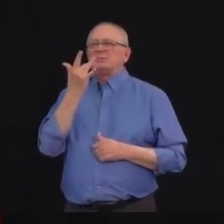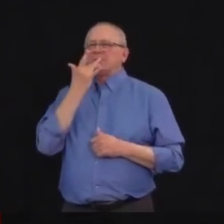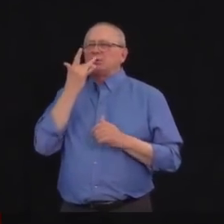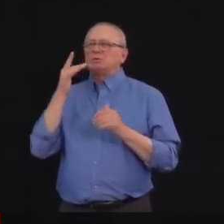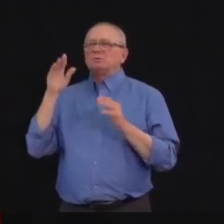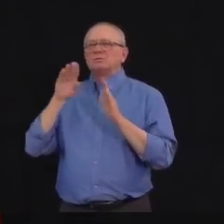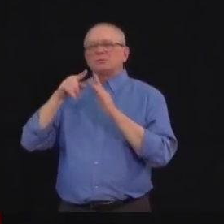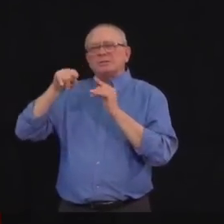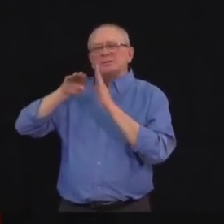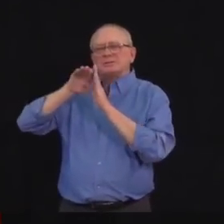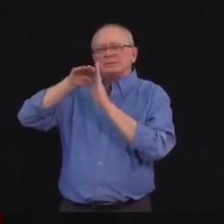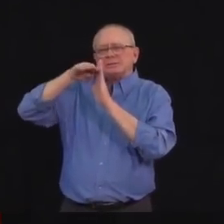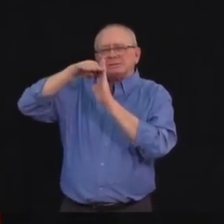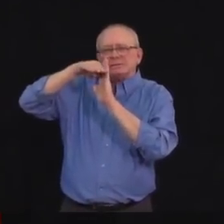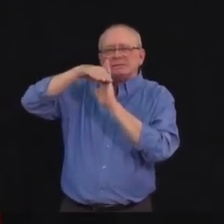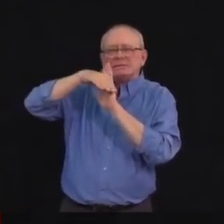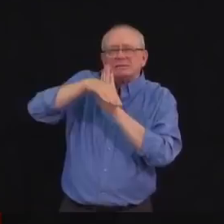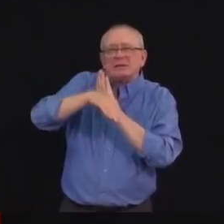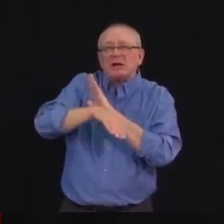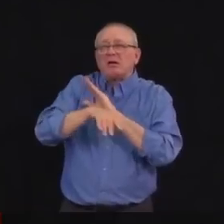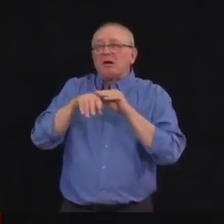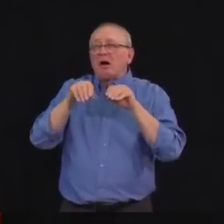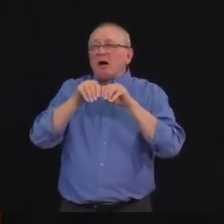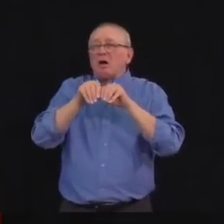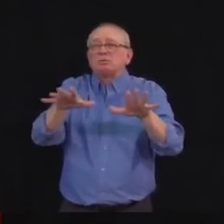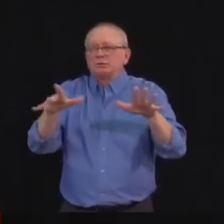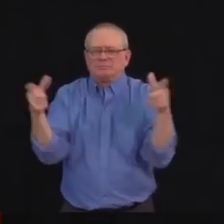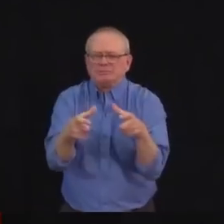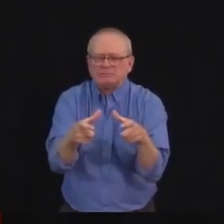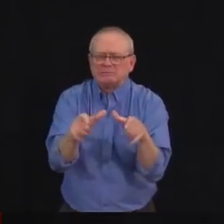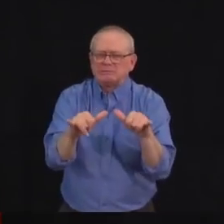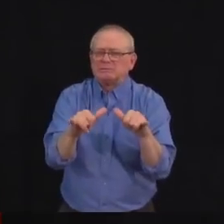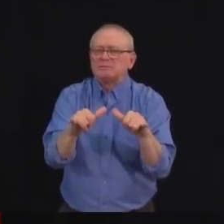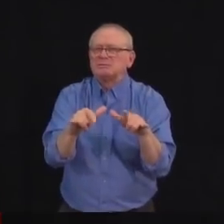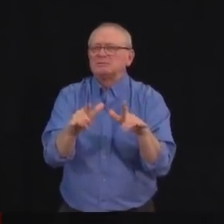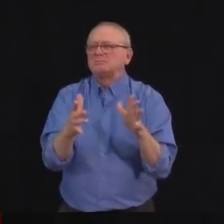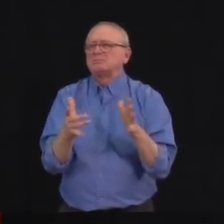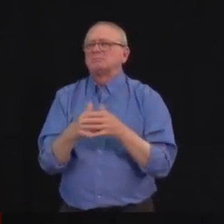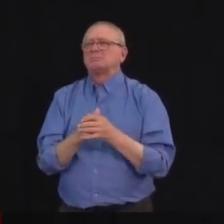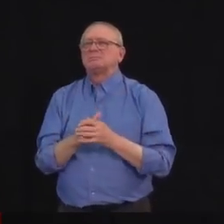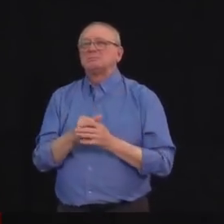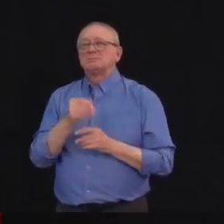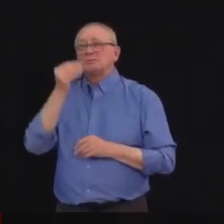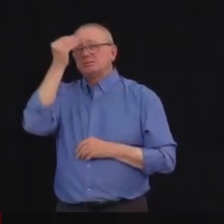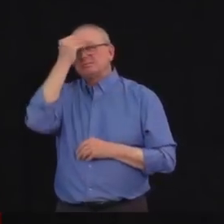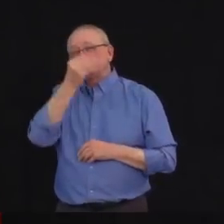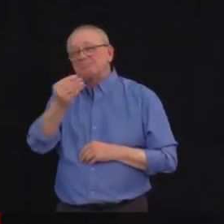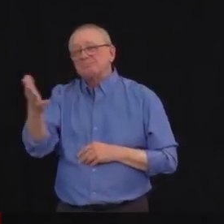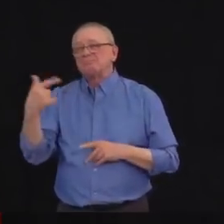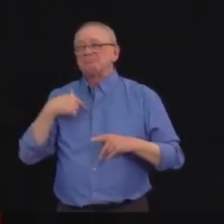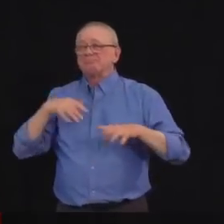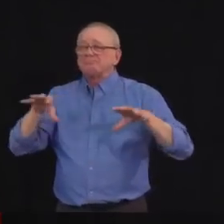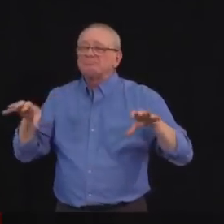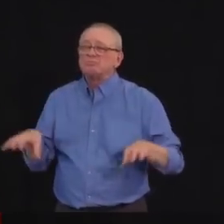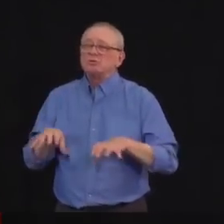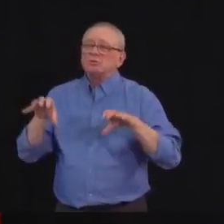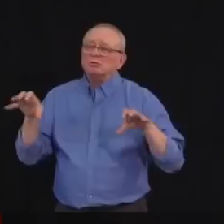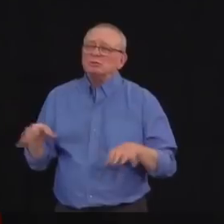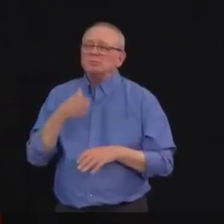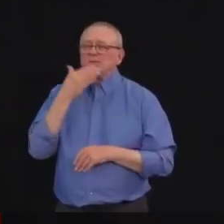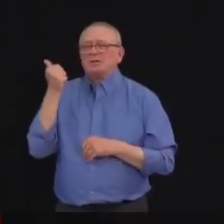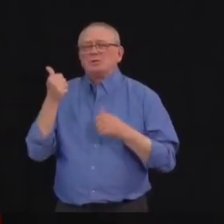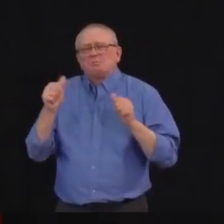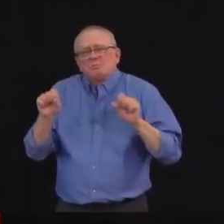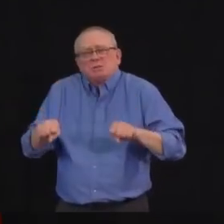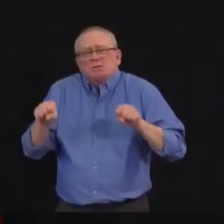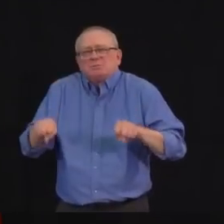to end as soon as they are identified. Believe me when I say we are doing everything possible to limit the spread of this virus,